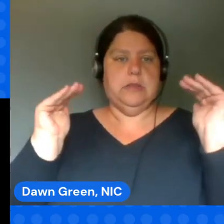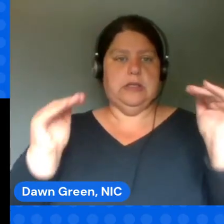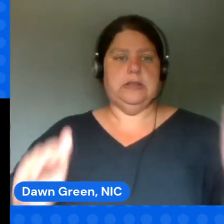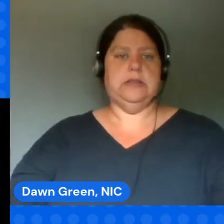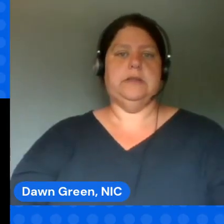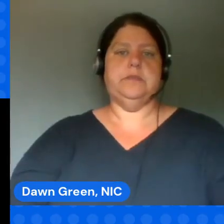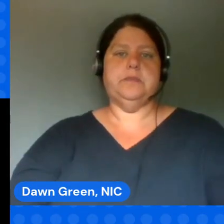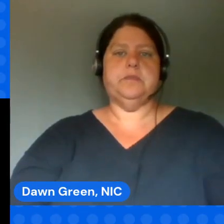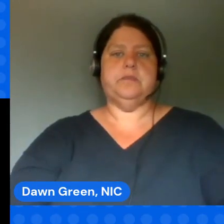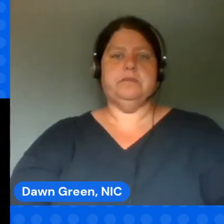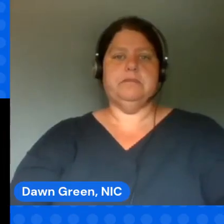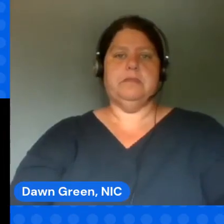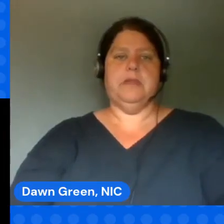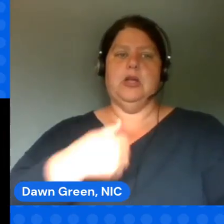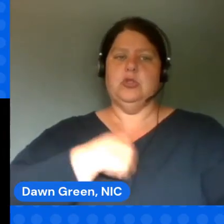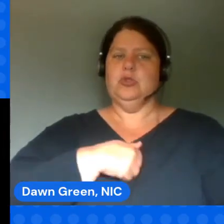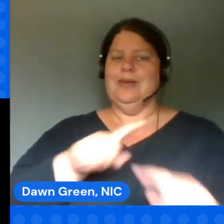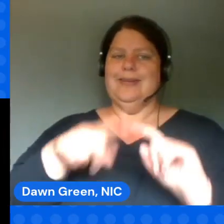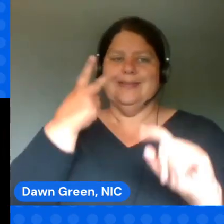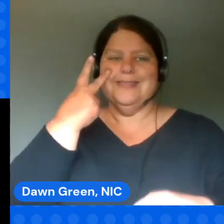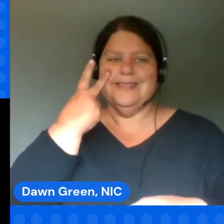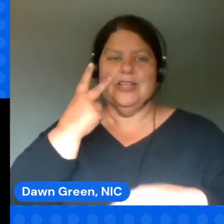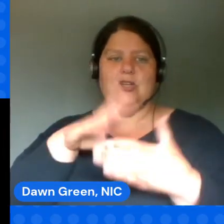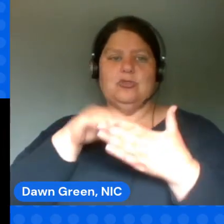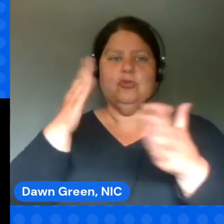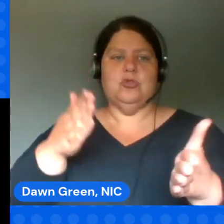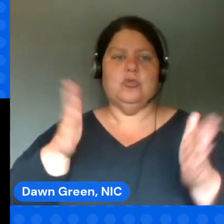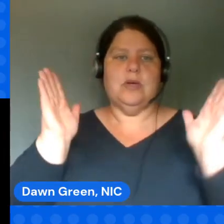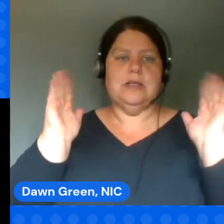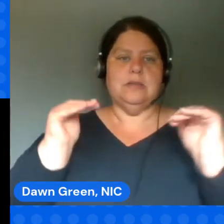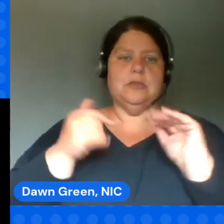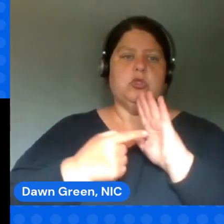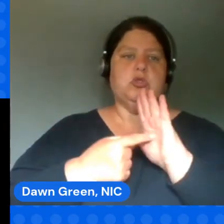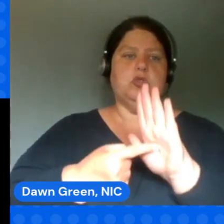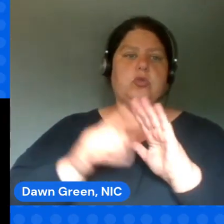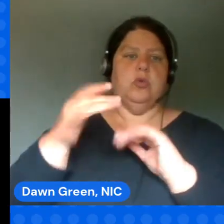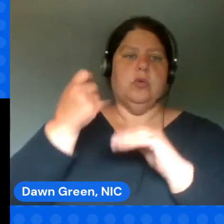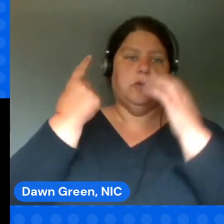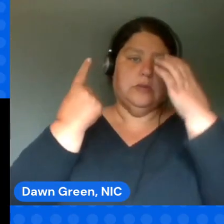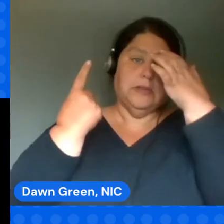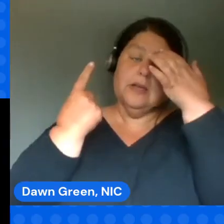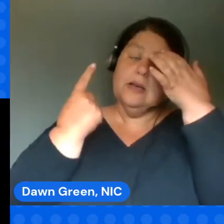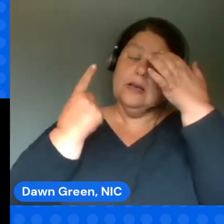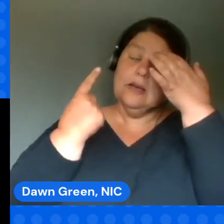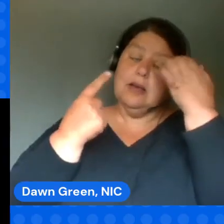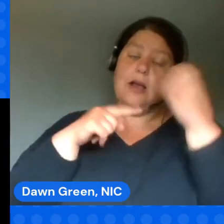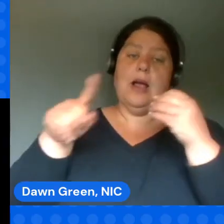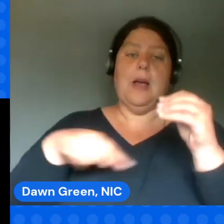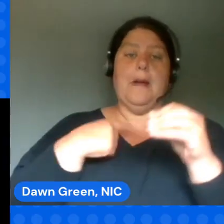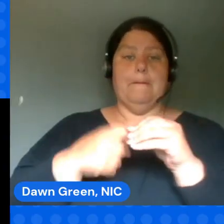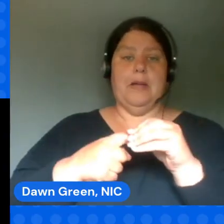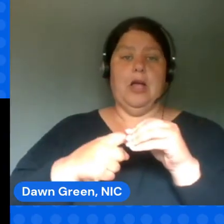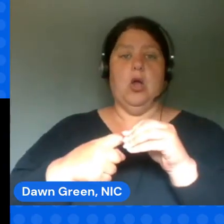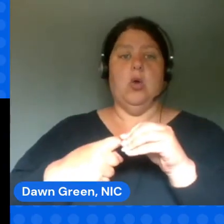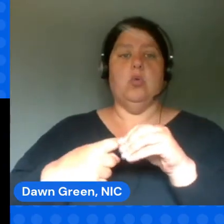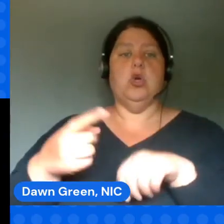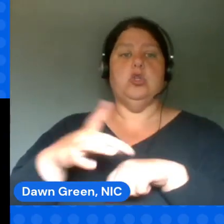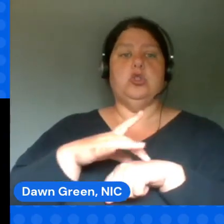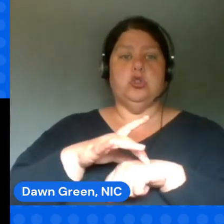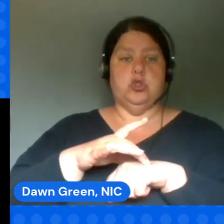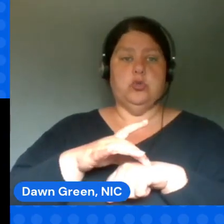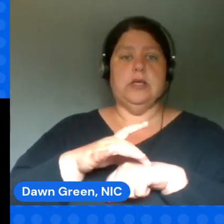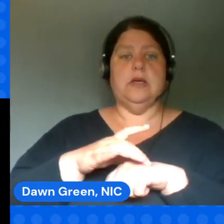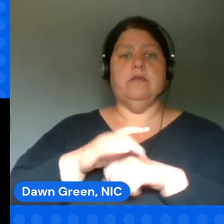I apologize, I can't see. Students are expected to demonstrate their understanding of geographical features of West